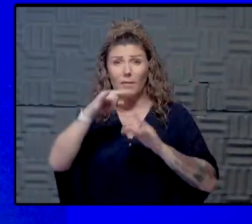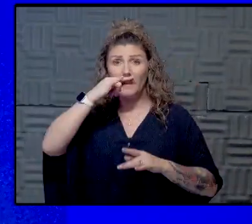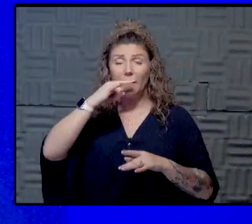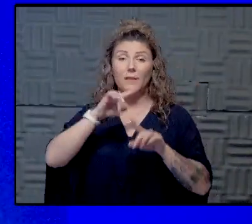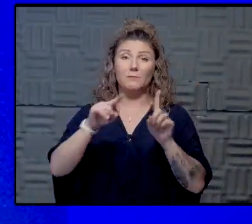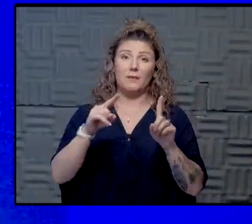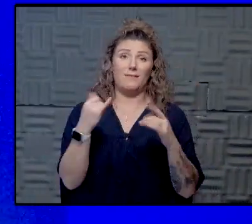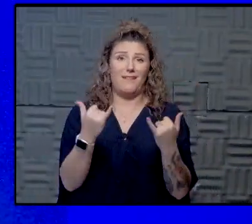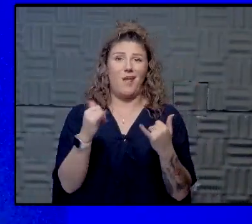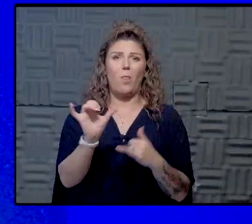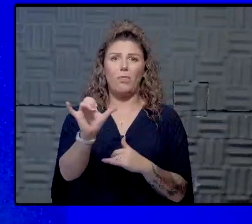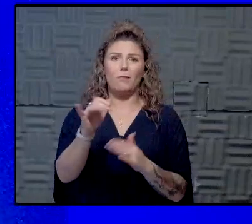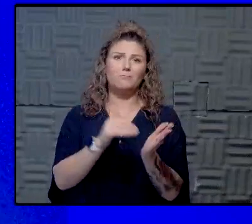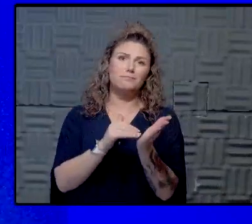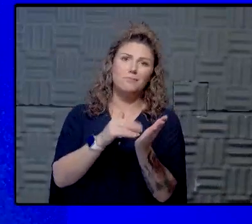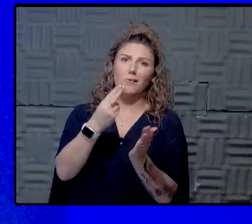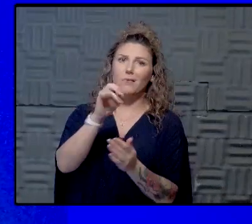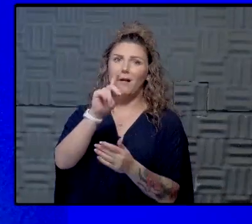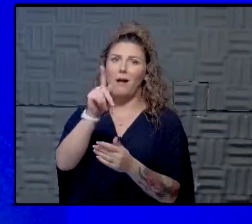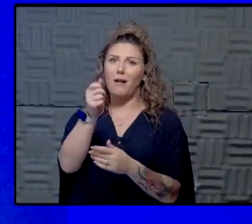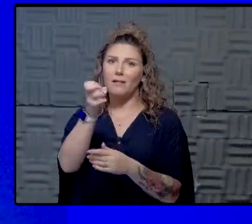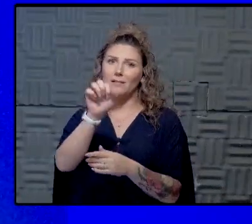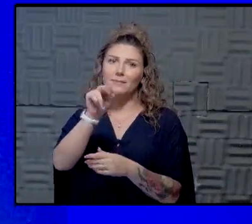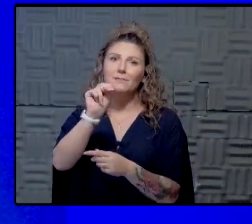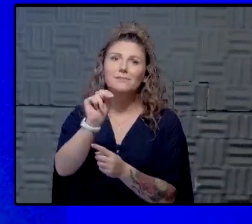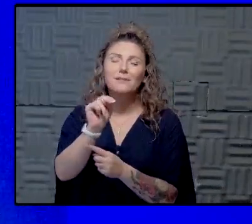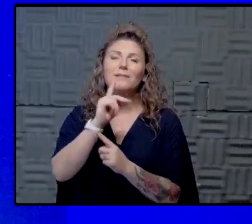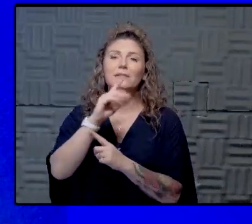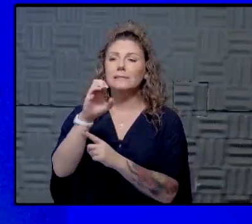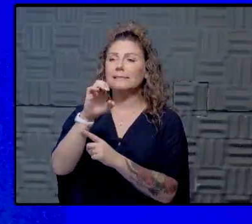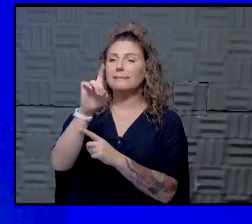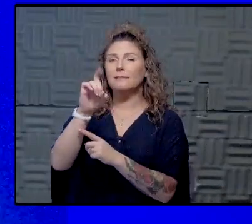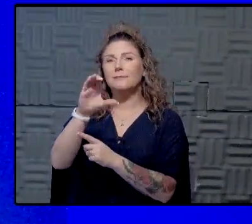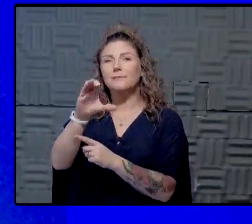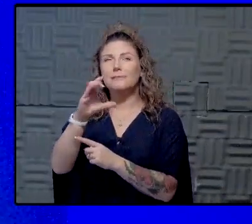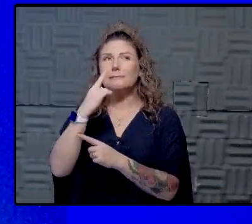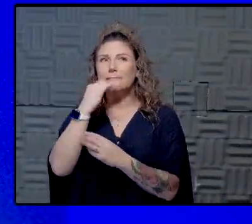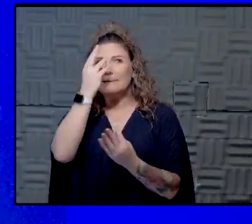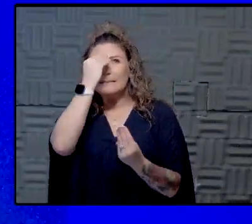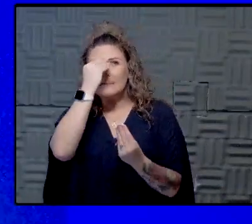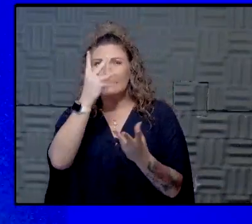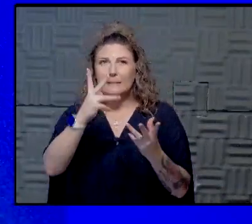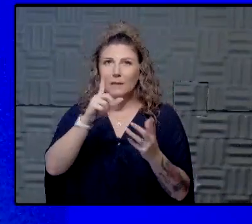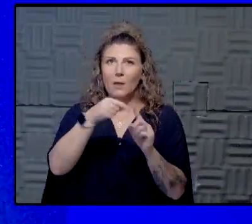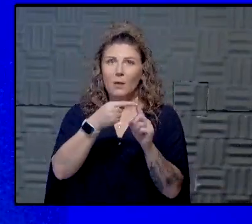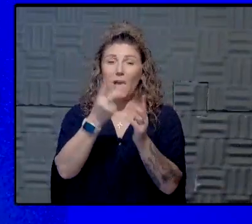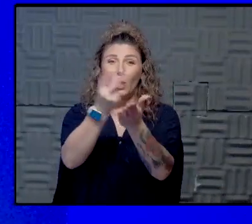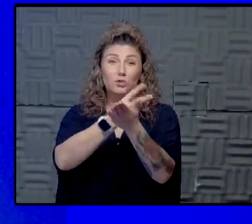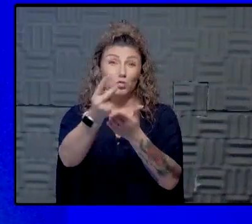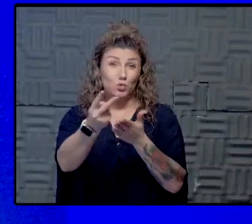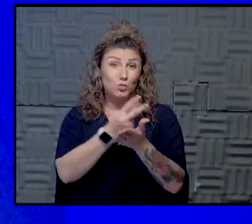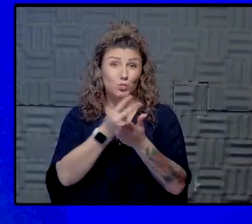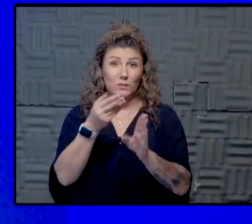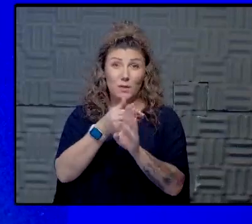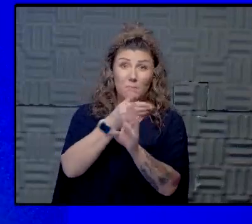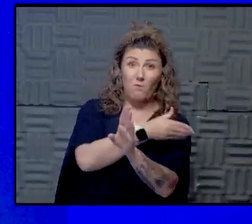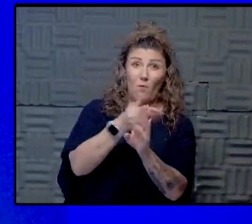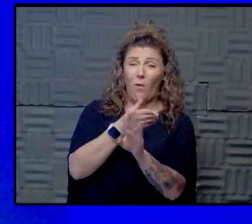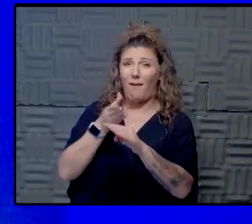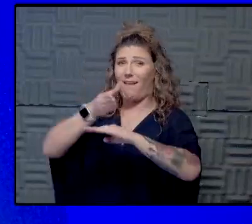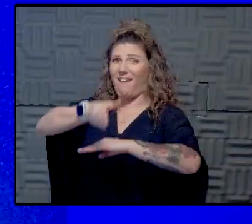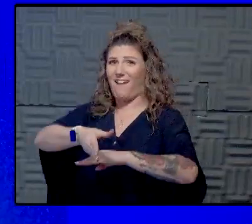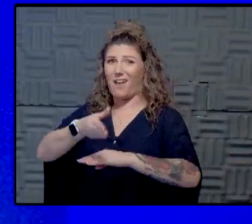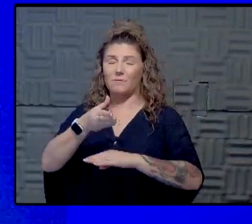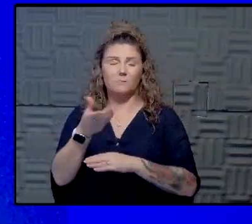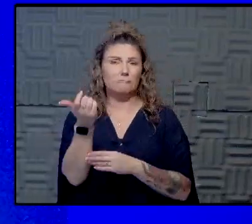But right now, as Dr. Hawkinson said, the CDC is nudging people to say you should think seriously about having a 2-week window before and after that